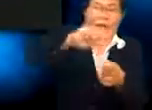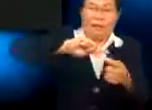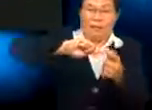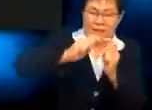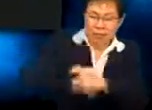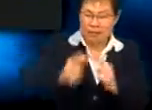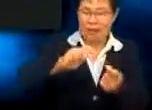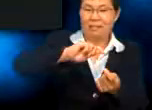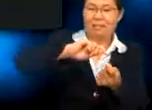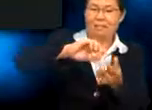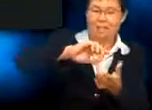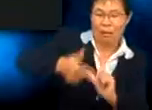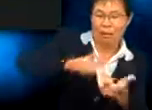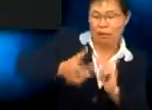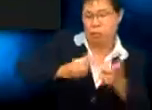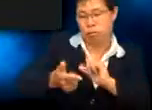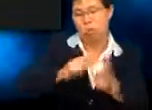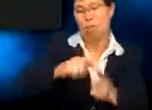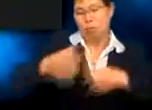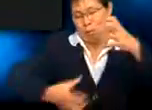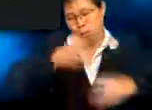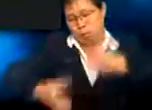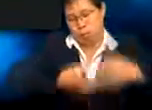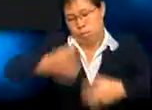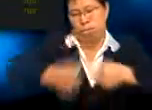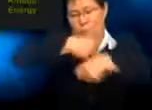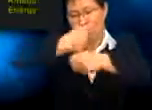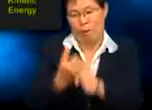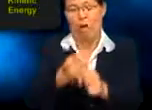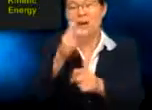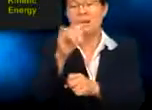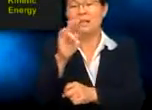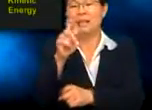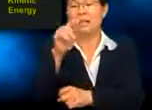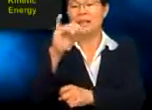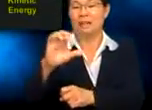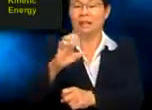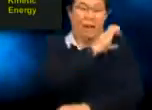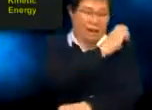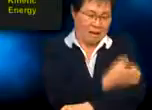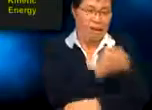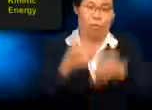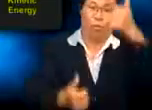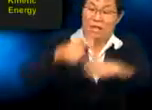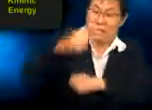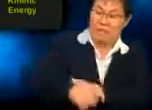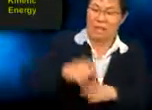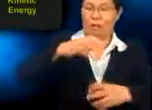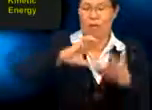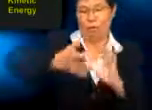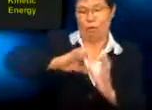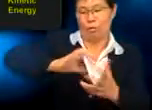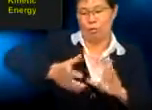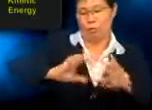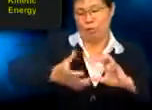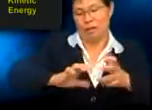the turbines. When the turbines rotate, they produce kinetic energy, which is needed to